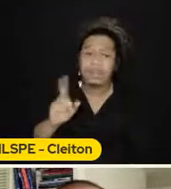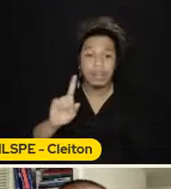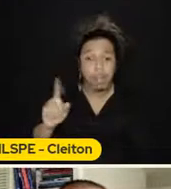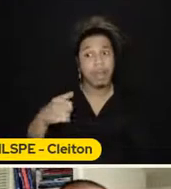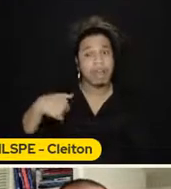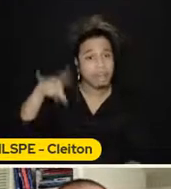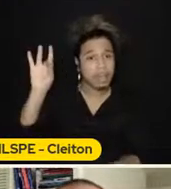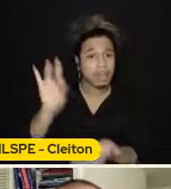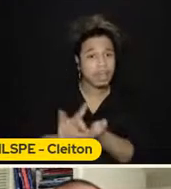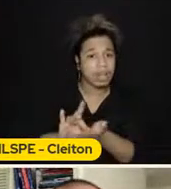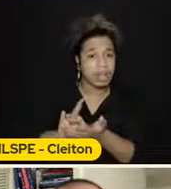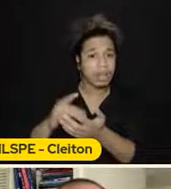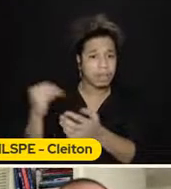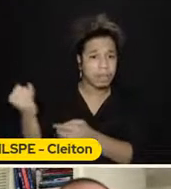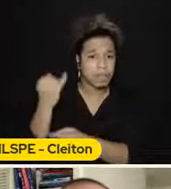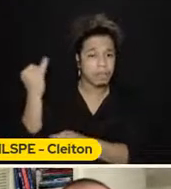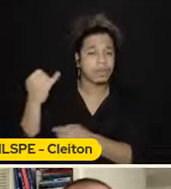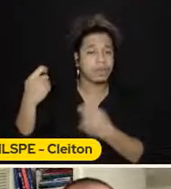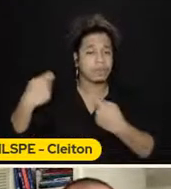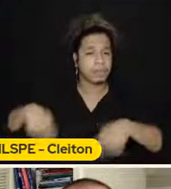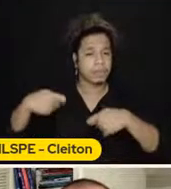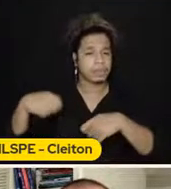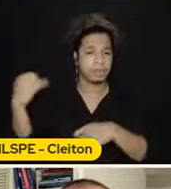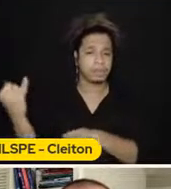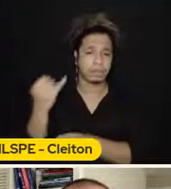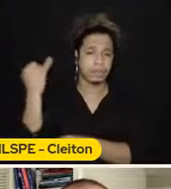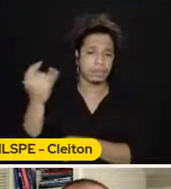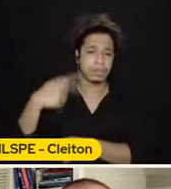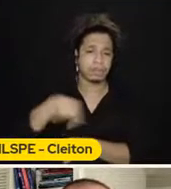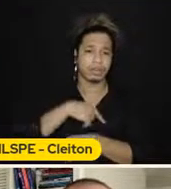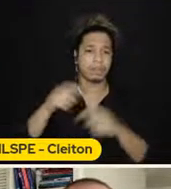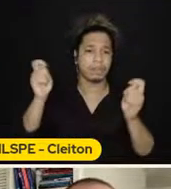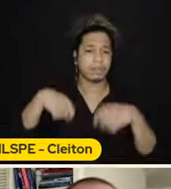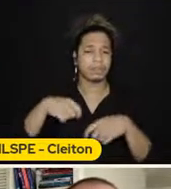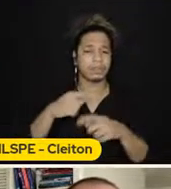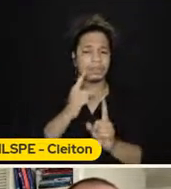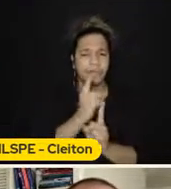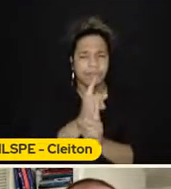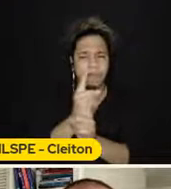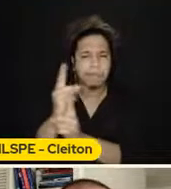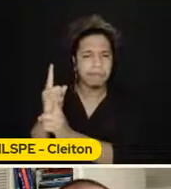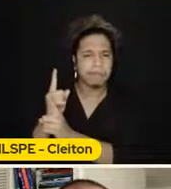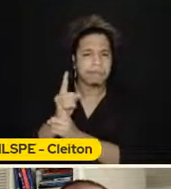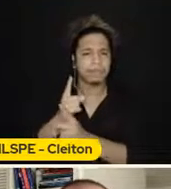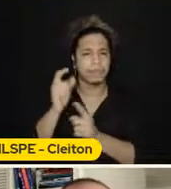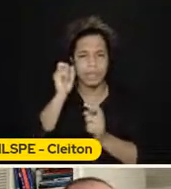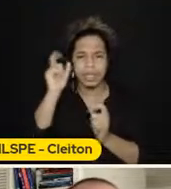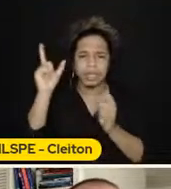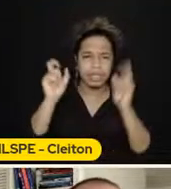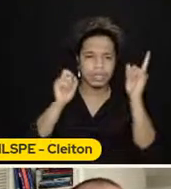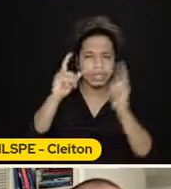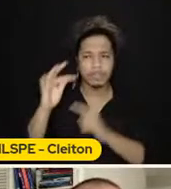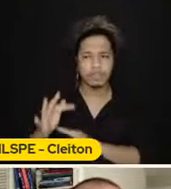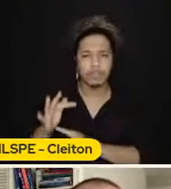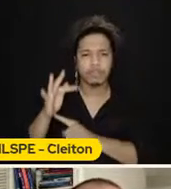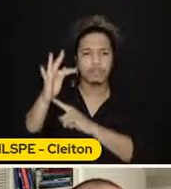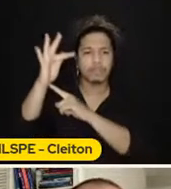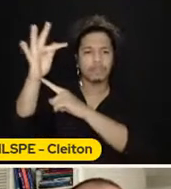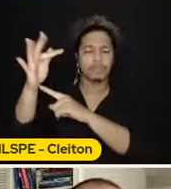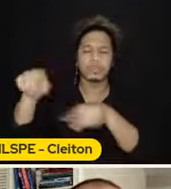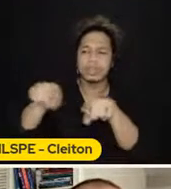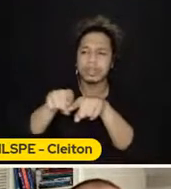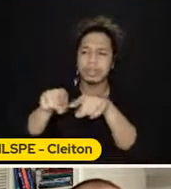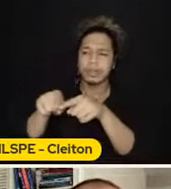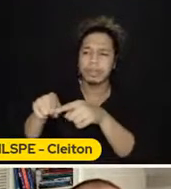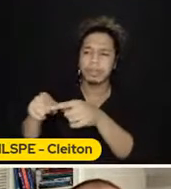serious business because we are able to identify and articulate ideas of the future and engage in rich